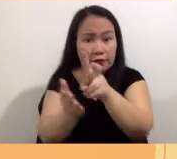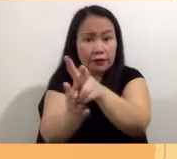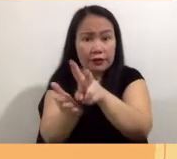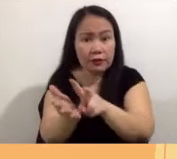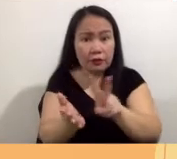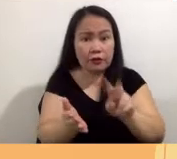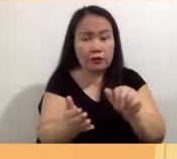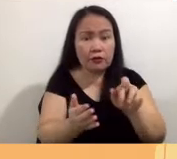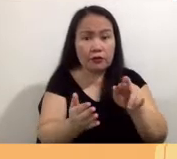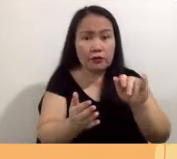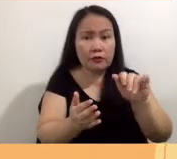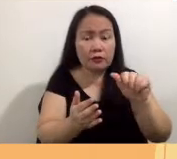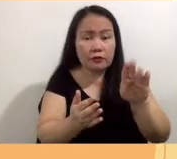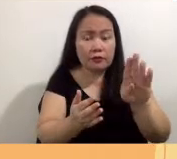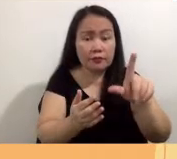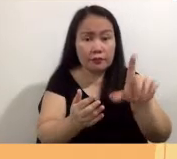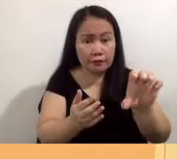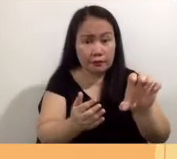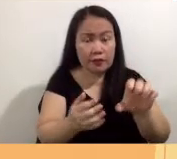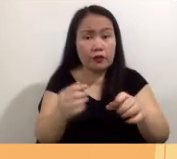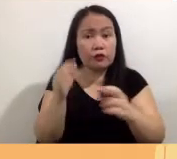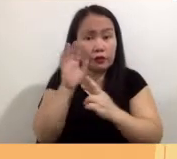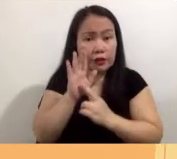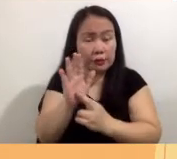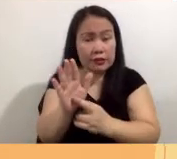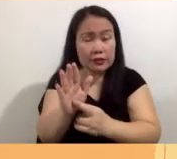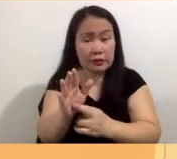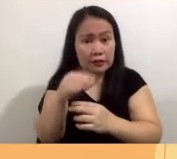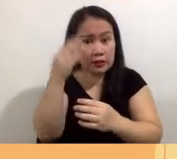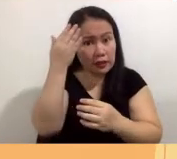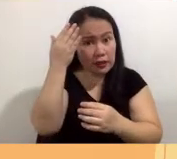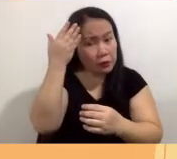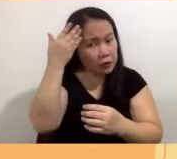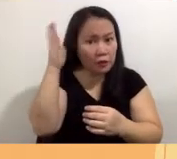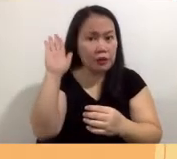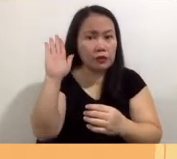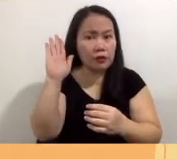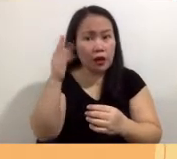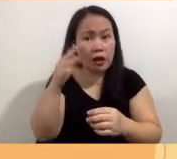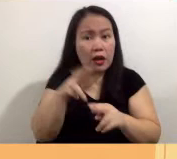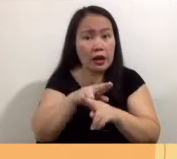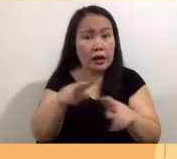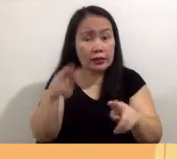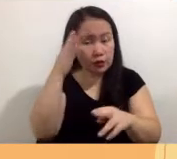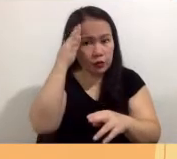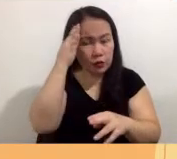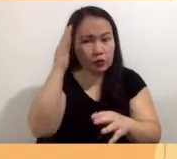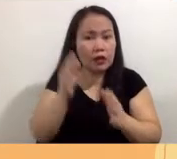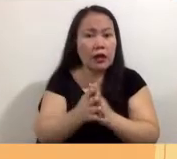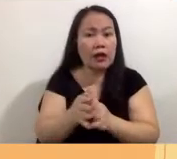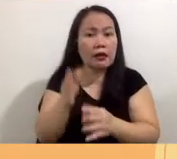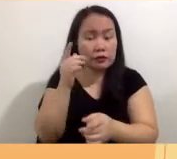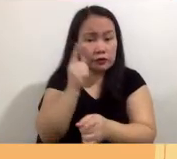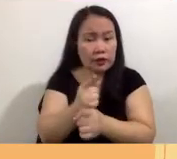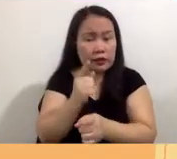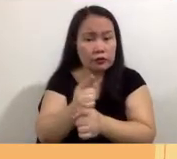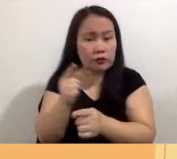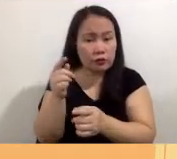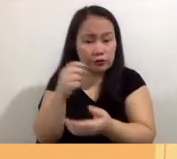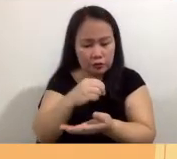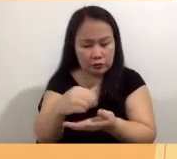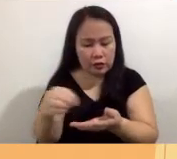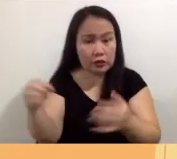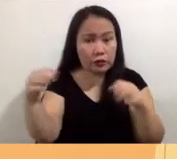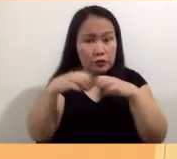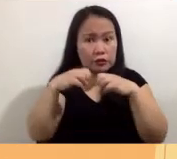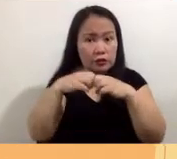variable to represent the unknown. So this is already part of the representation. It is proper to write an equation based